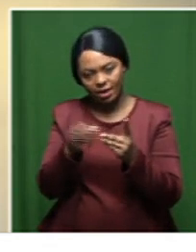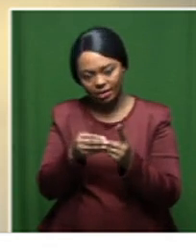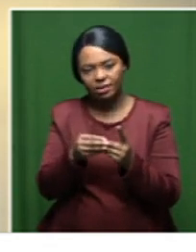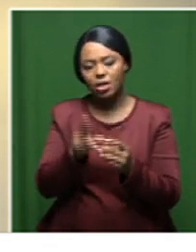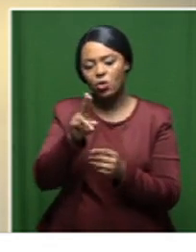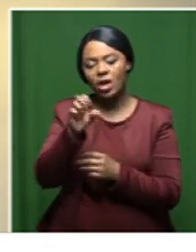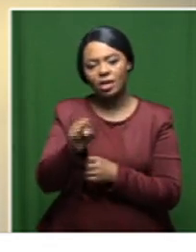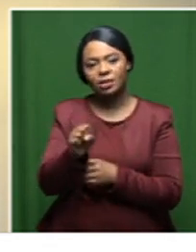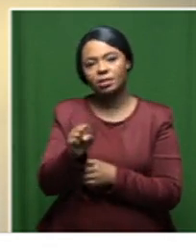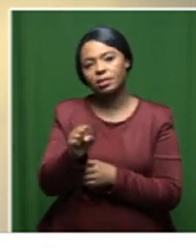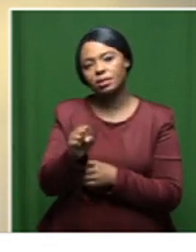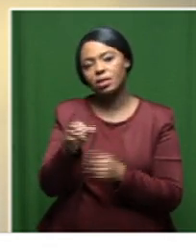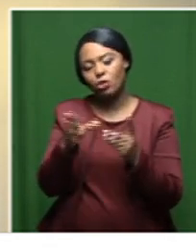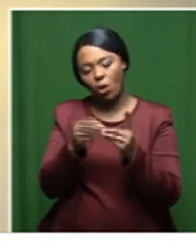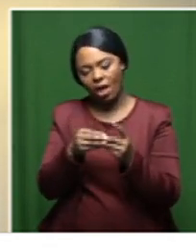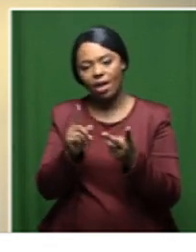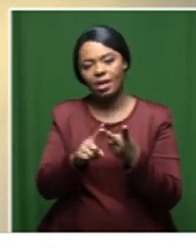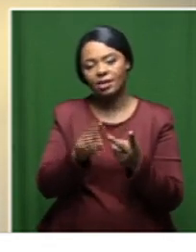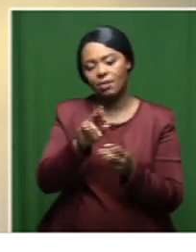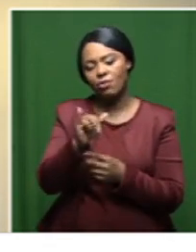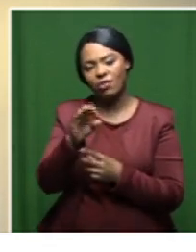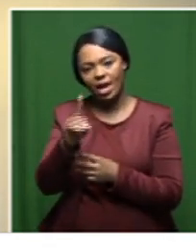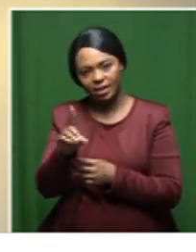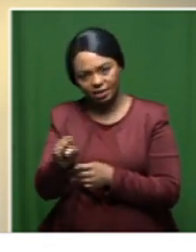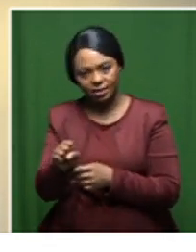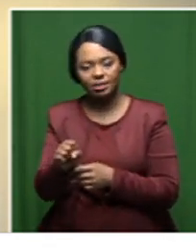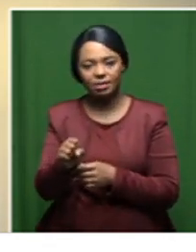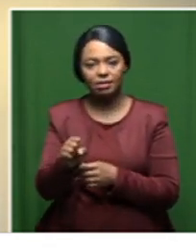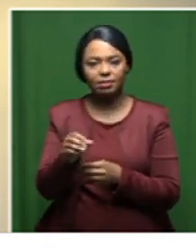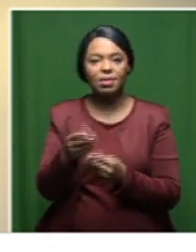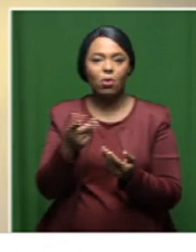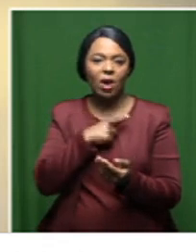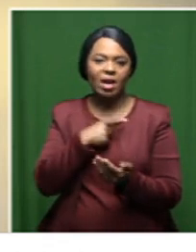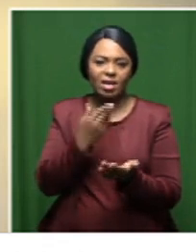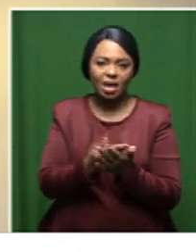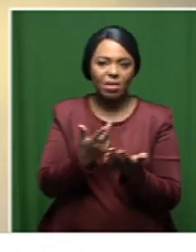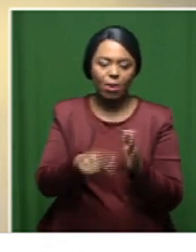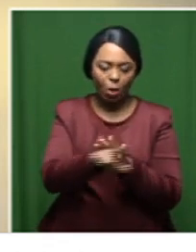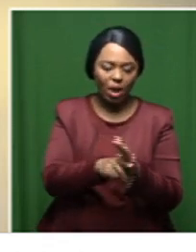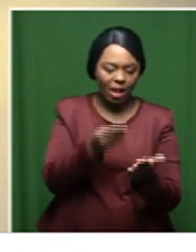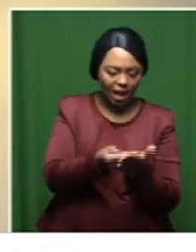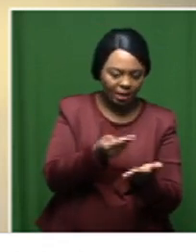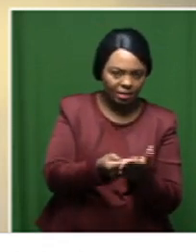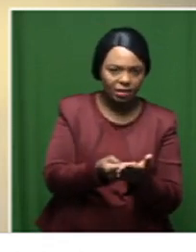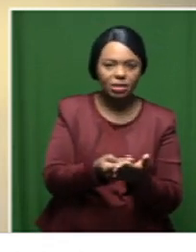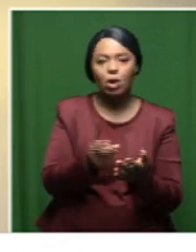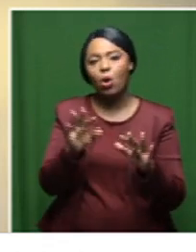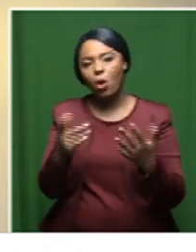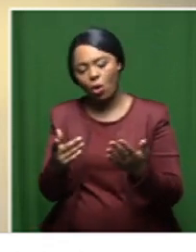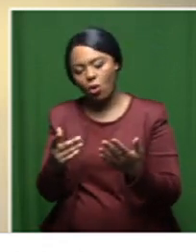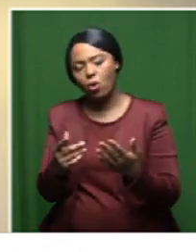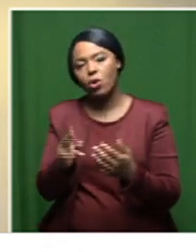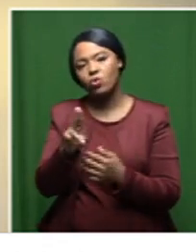we've just divided it to make it easier. So you can say, I want to read it in the local currency or in the USD